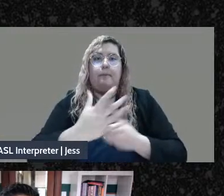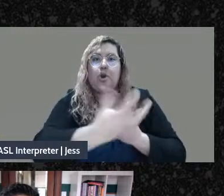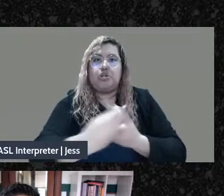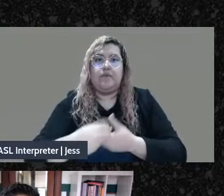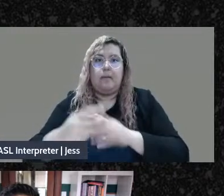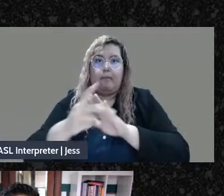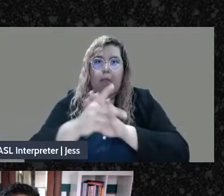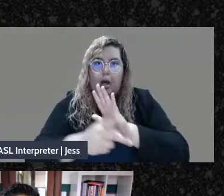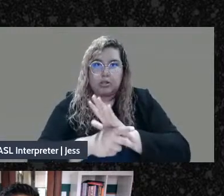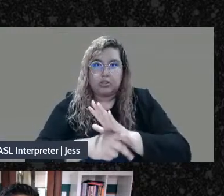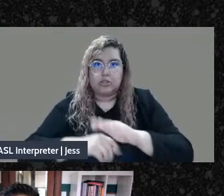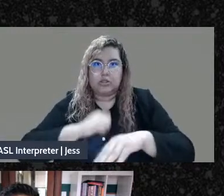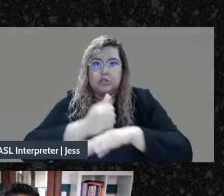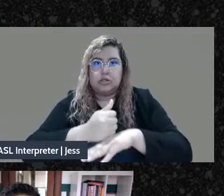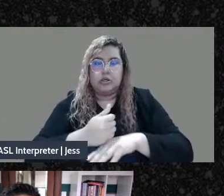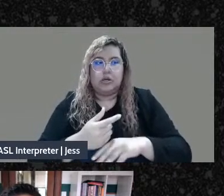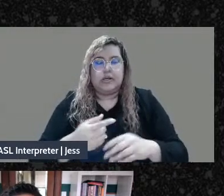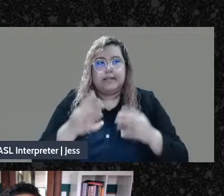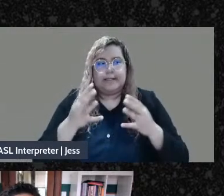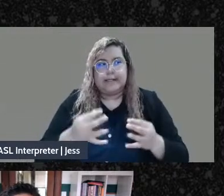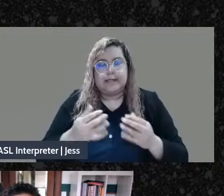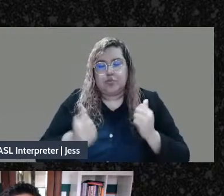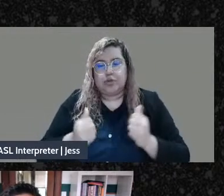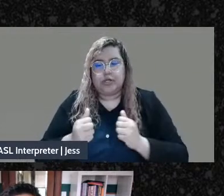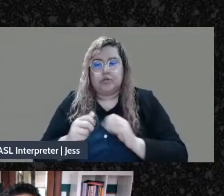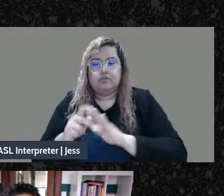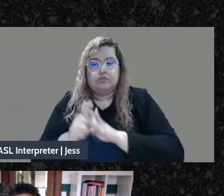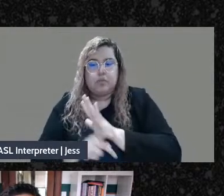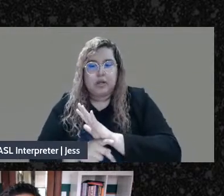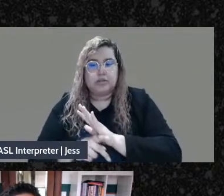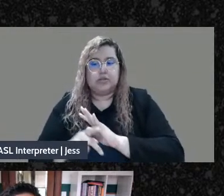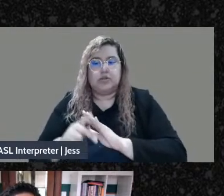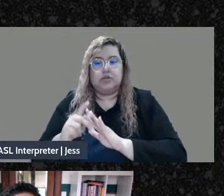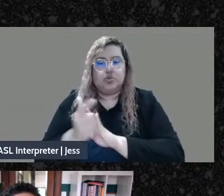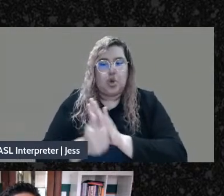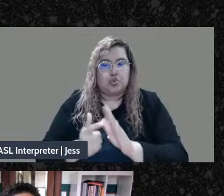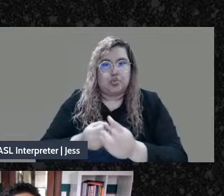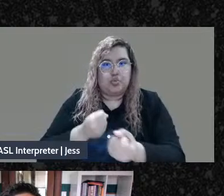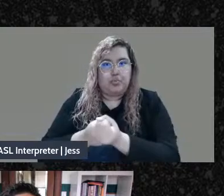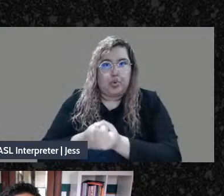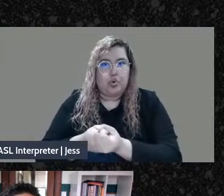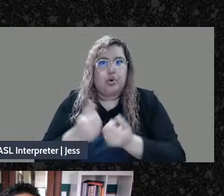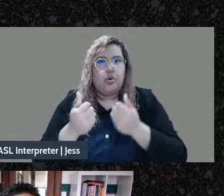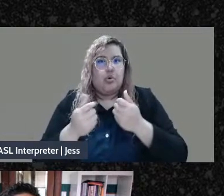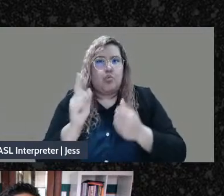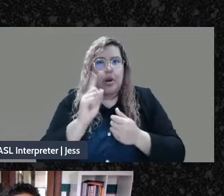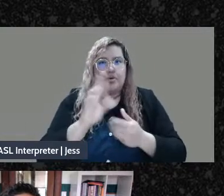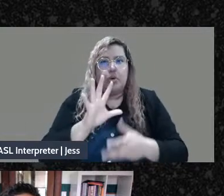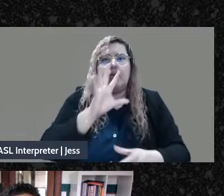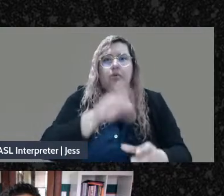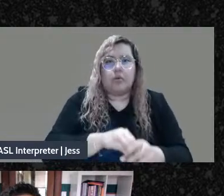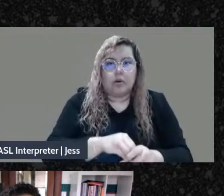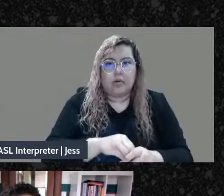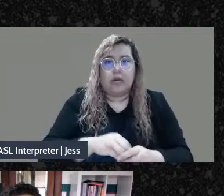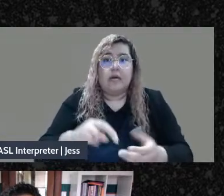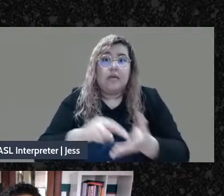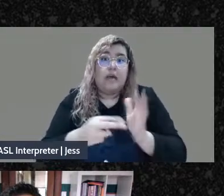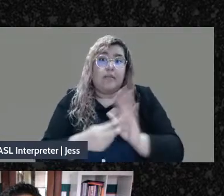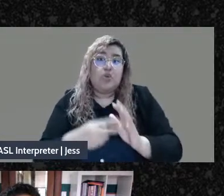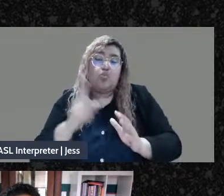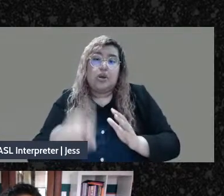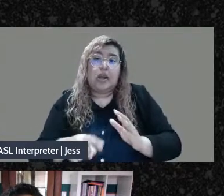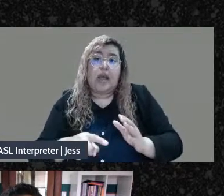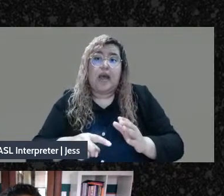what laws and policies we support and what programs we want to implement, is like the leadership development and the political education. And